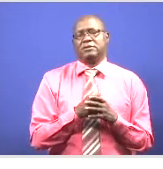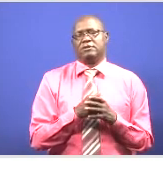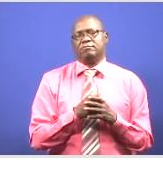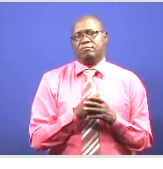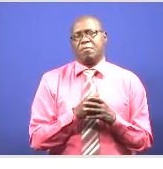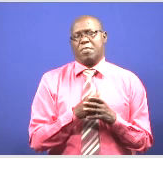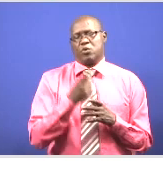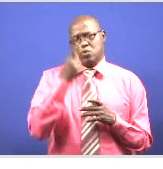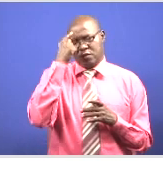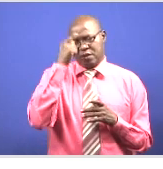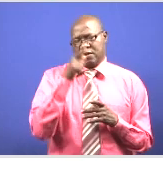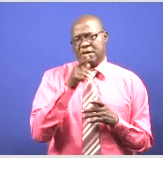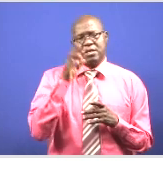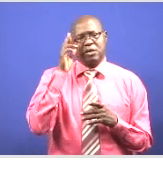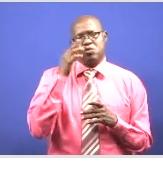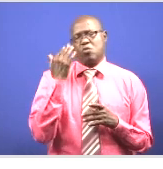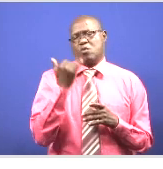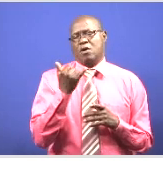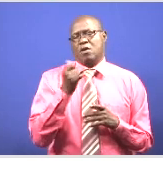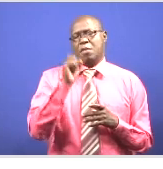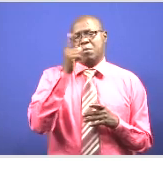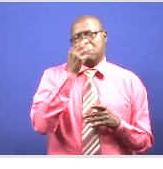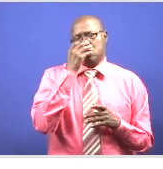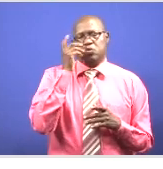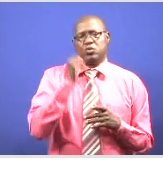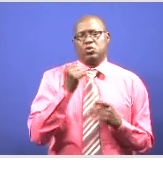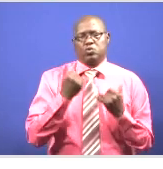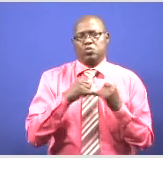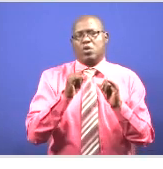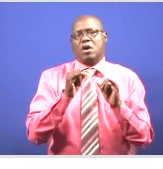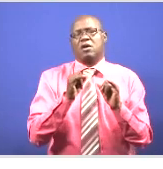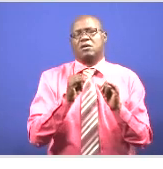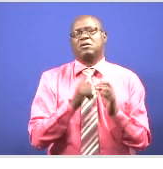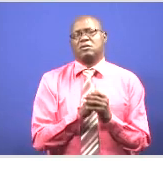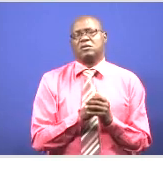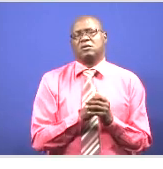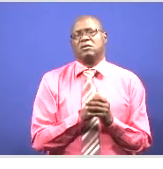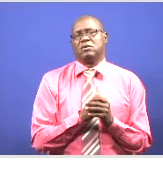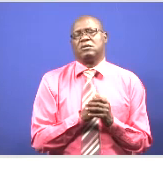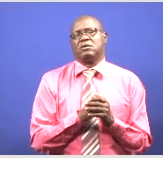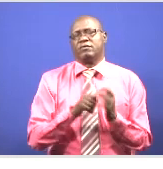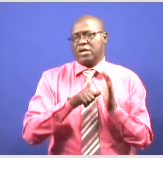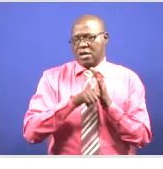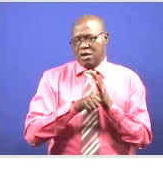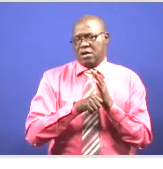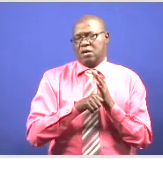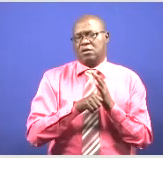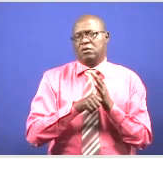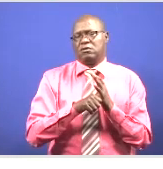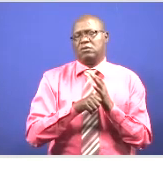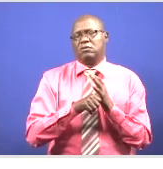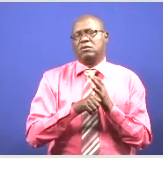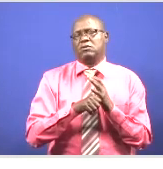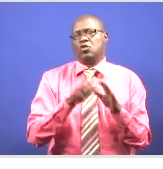True. Do you think this is one of the reasons as to why President William Ruto is trying as much as possible to stop getting loans from